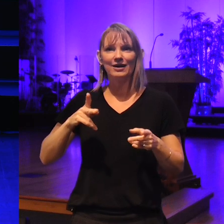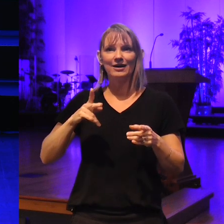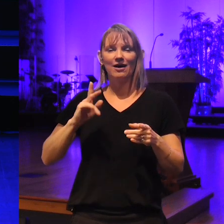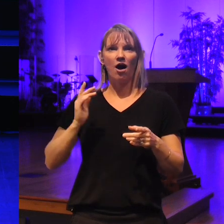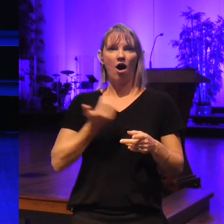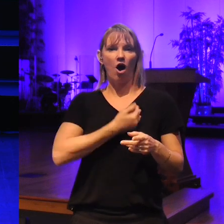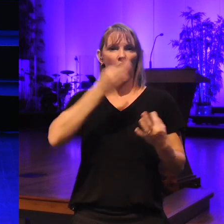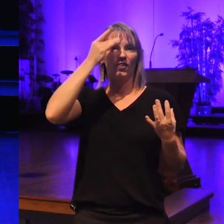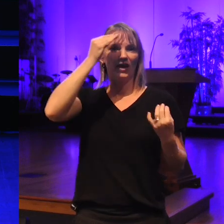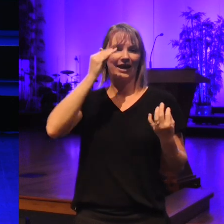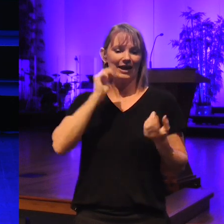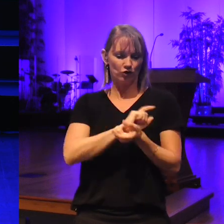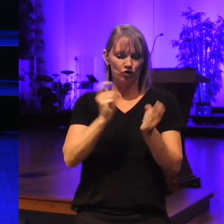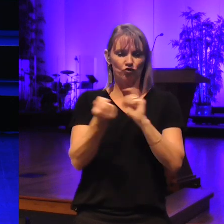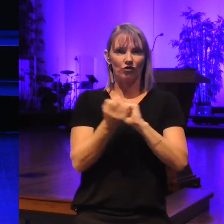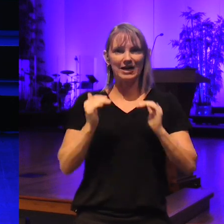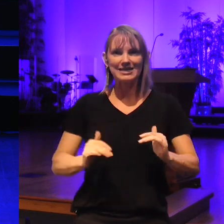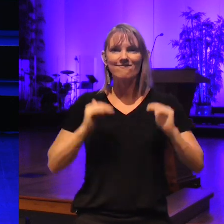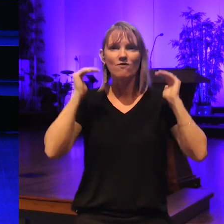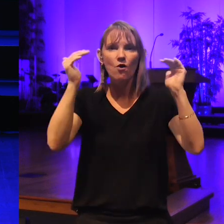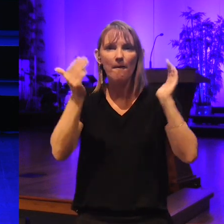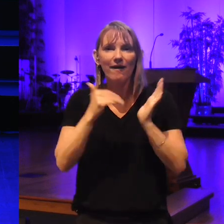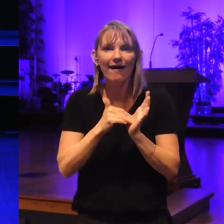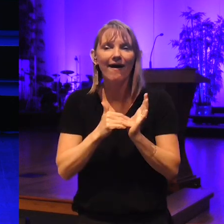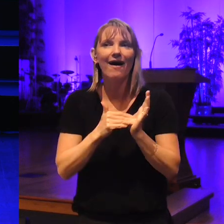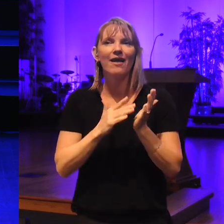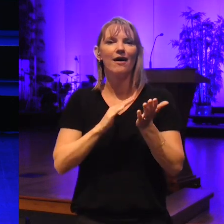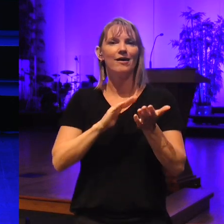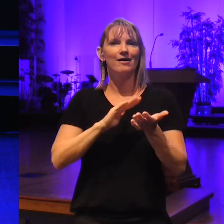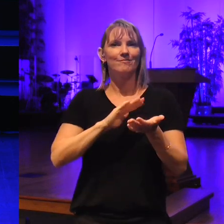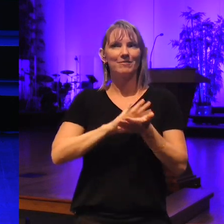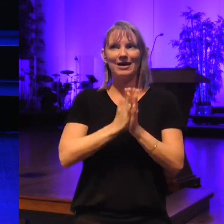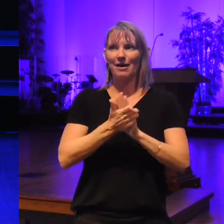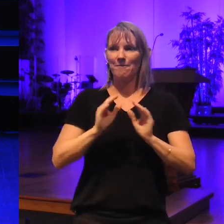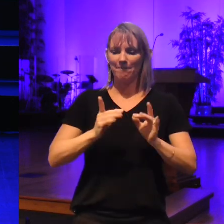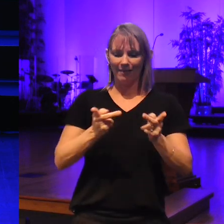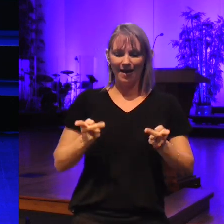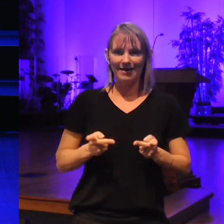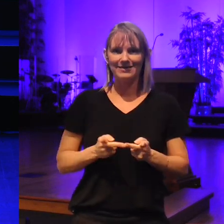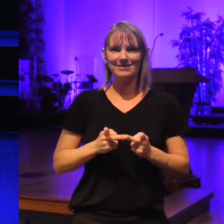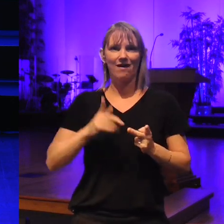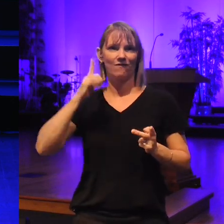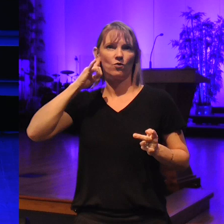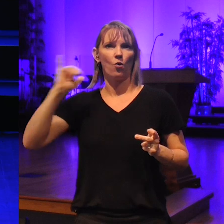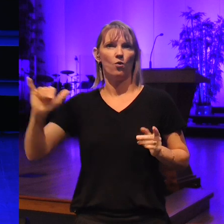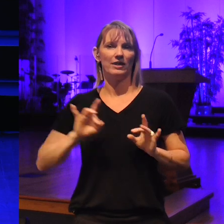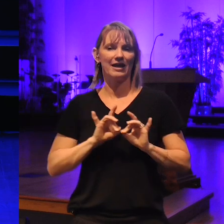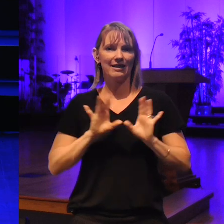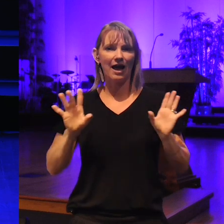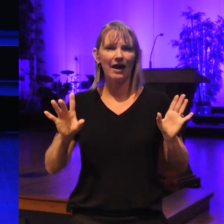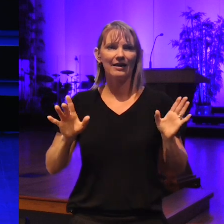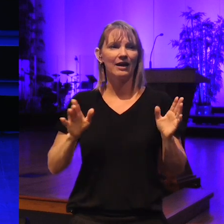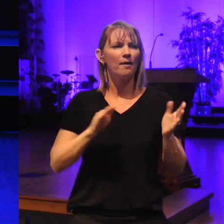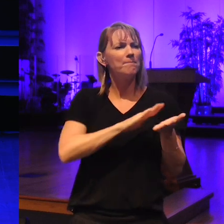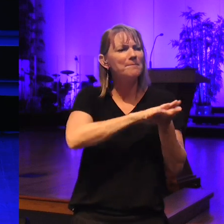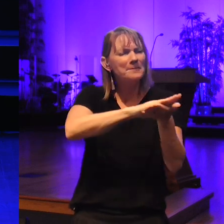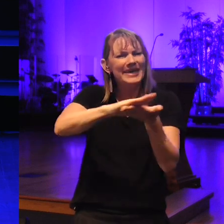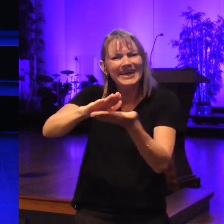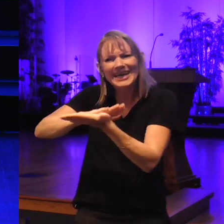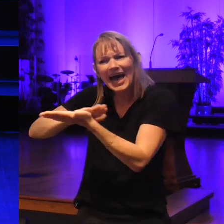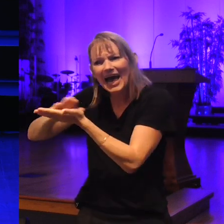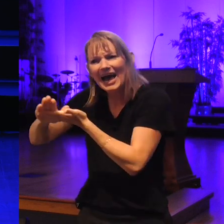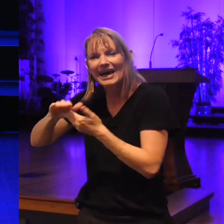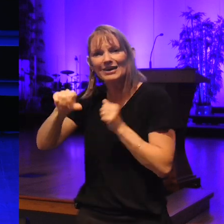our thinking once again into that place of golden light. And to be kind to each other.